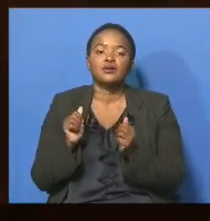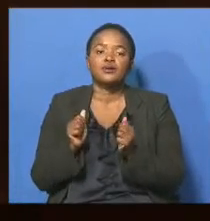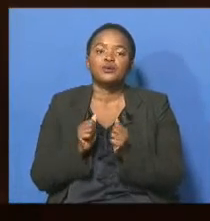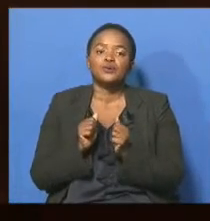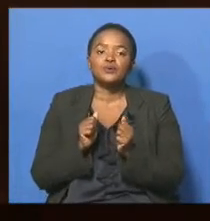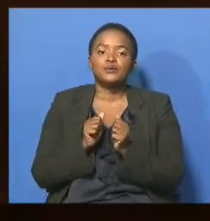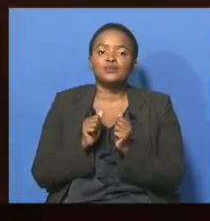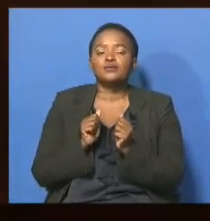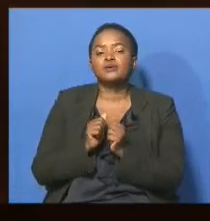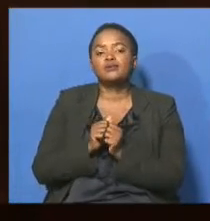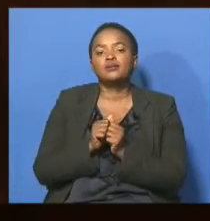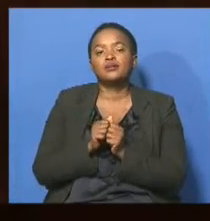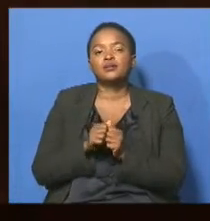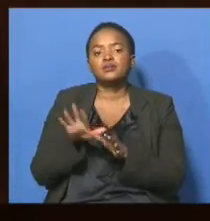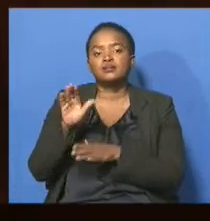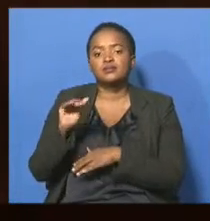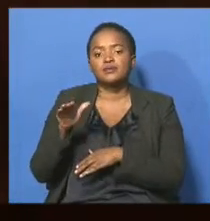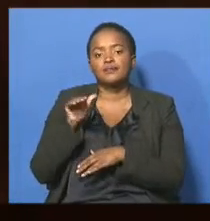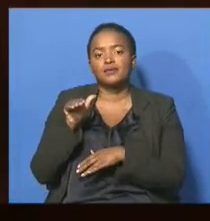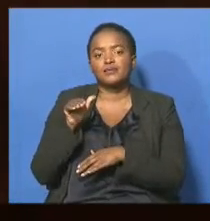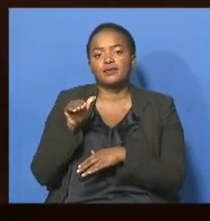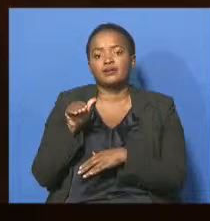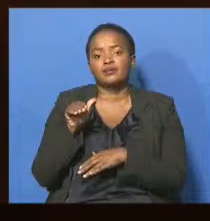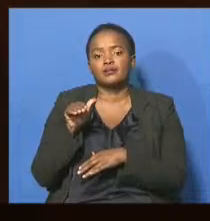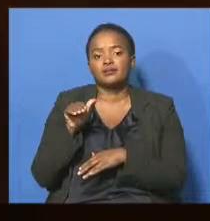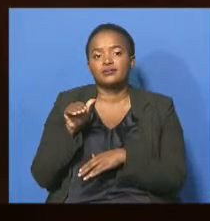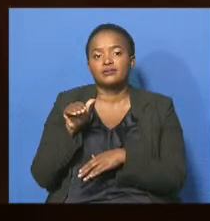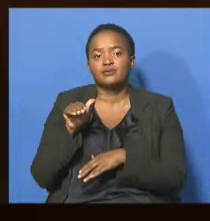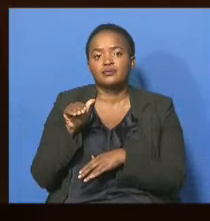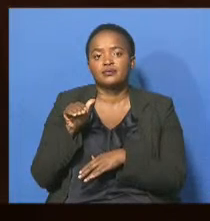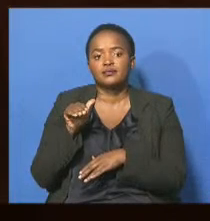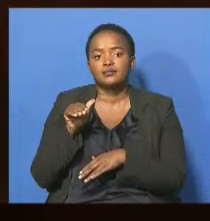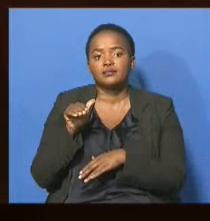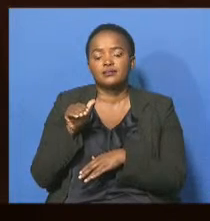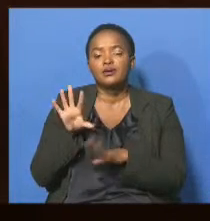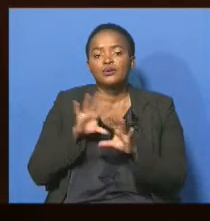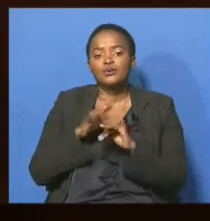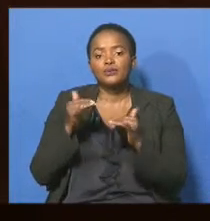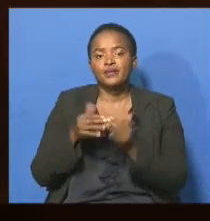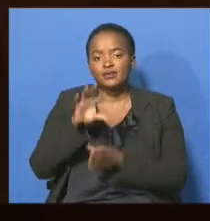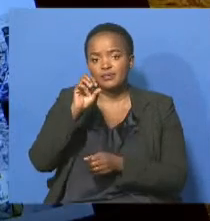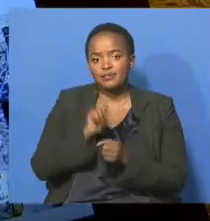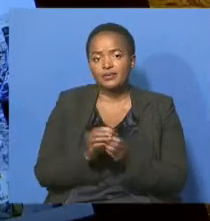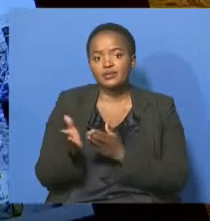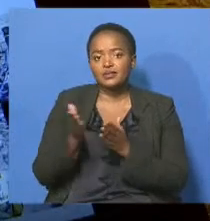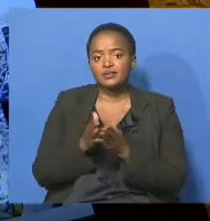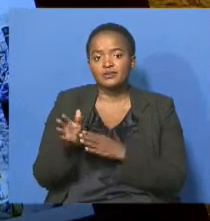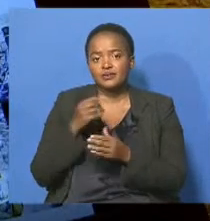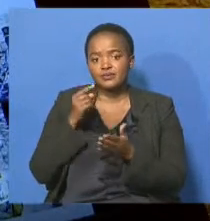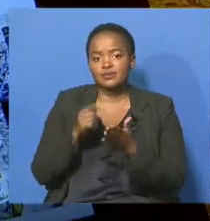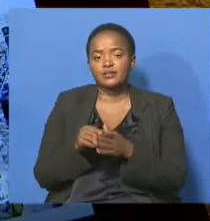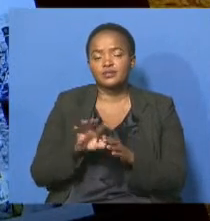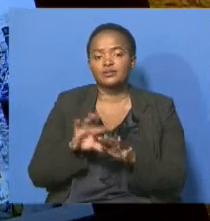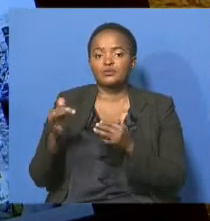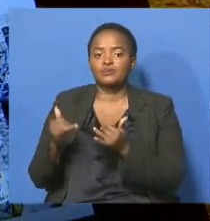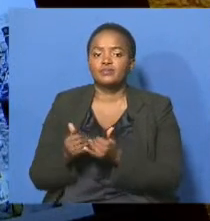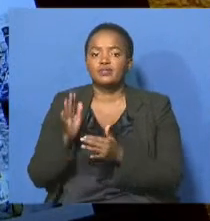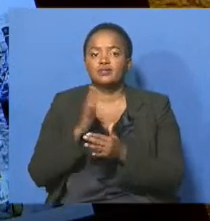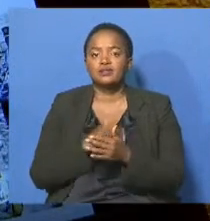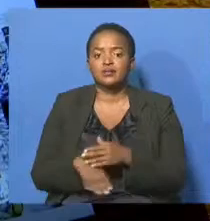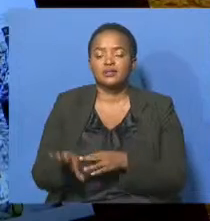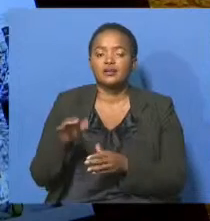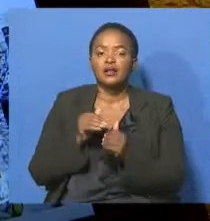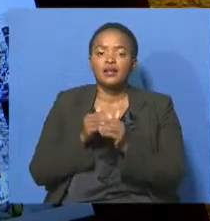the Zimbabwean perspective. Community policing recognizes that the community and